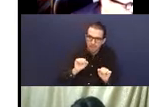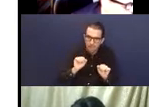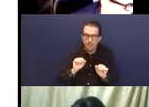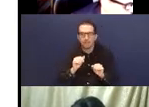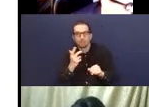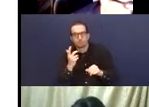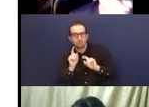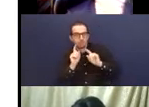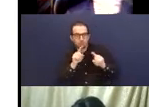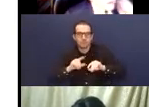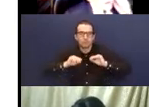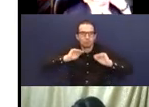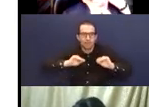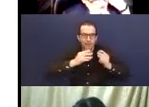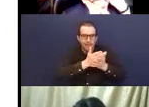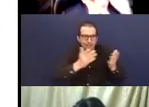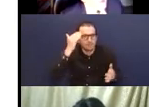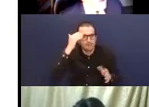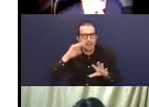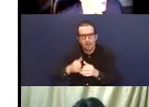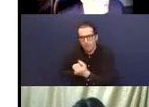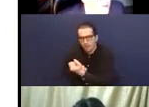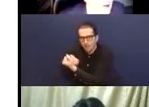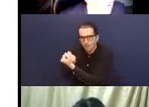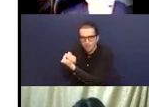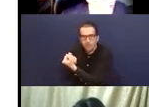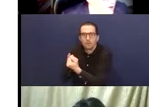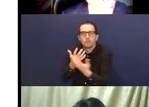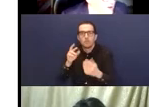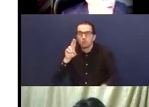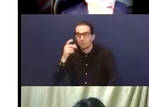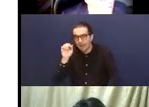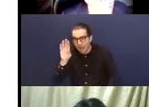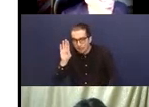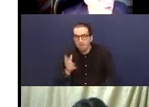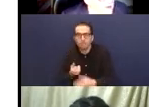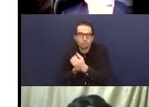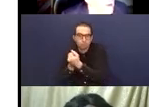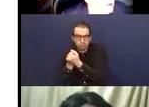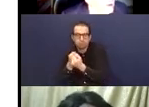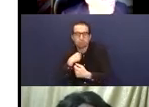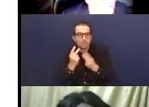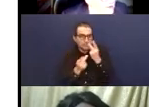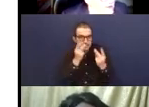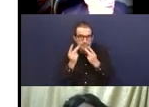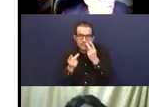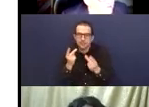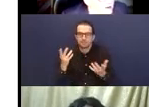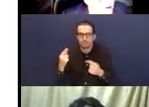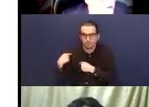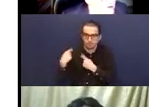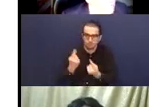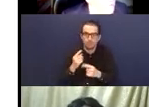COVID pandemic globally how health services have not really been prepared to meet the needs